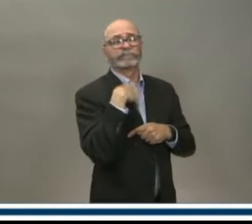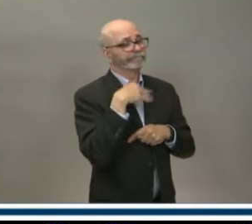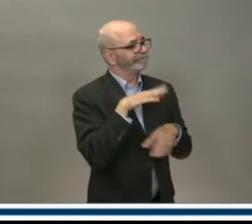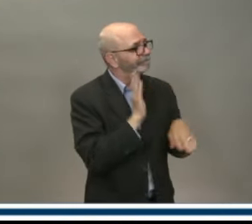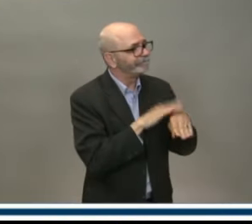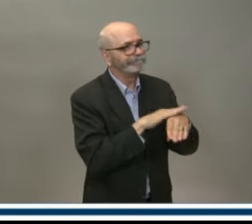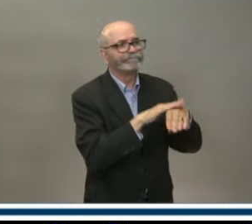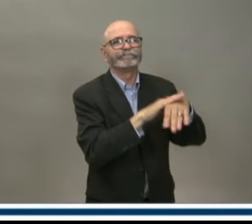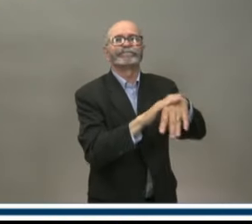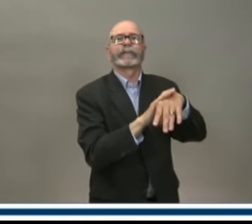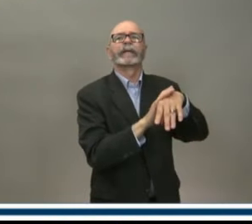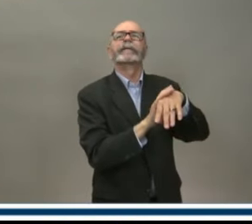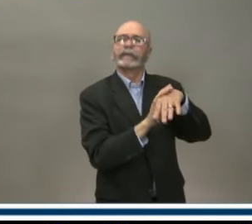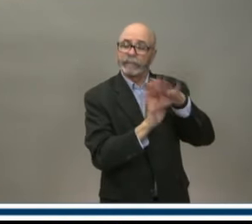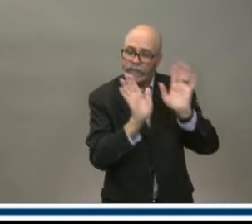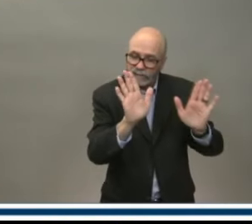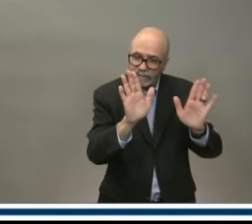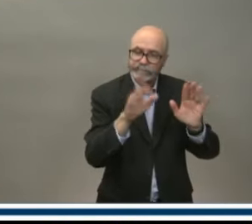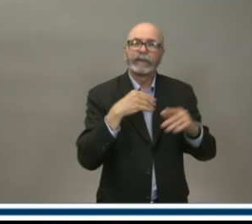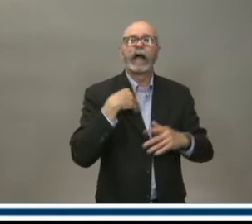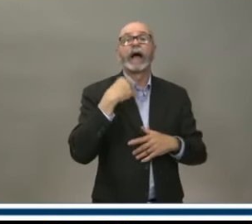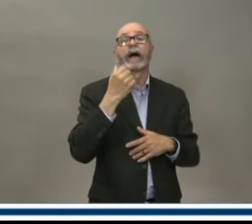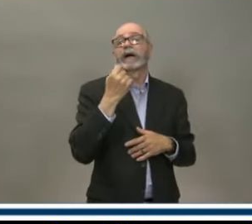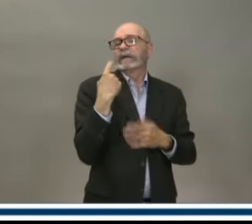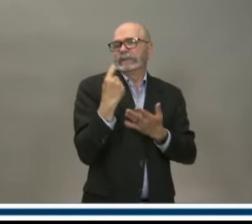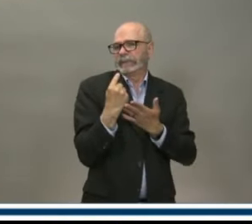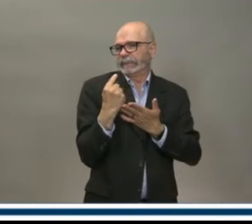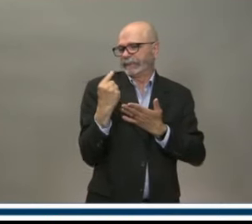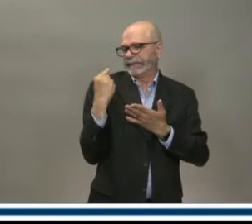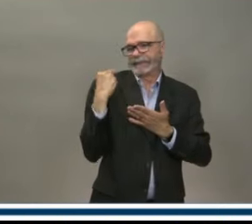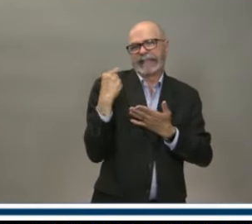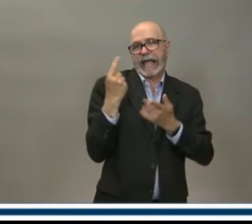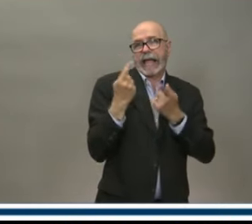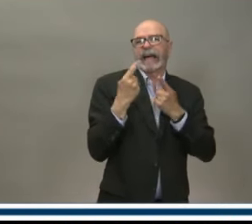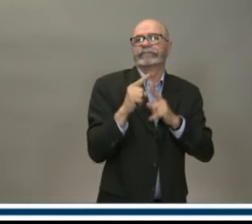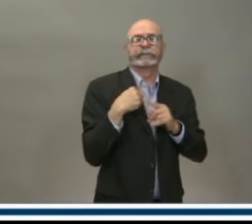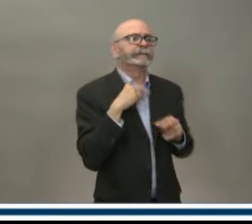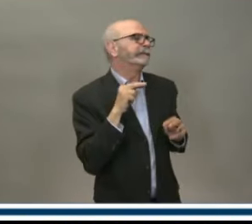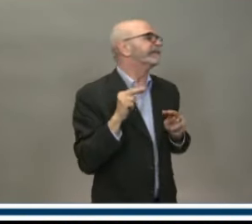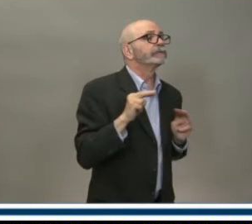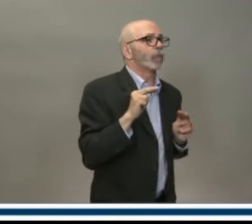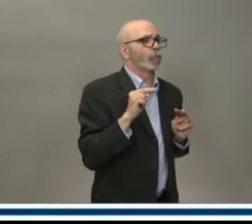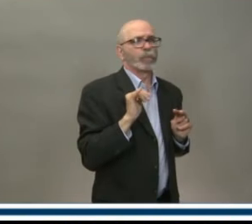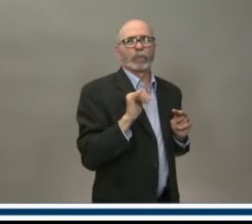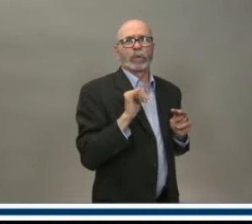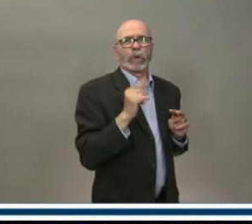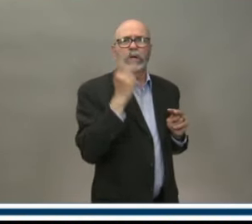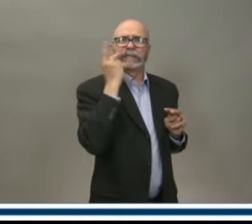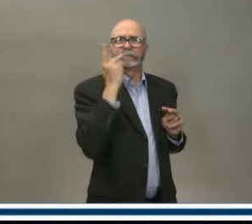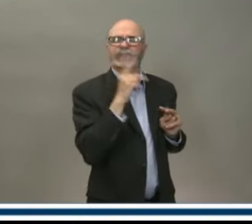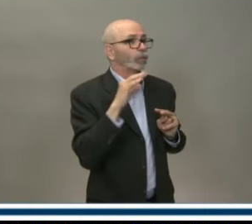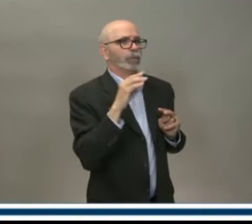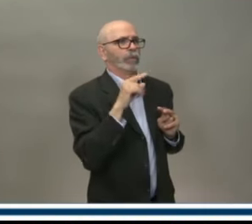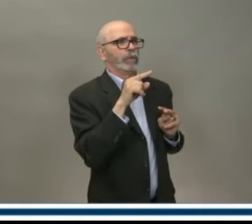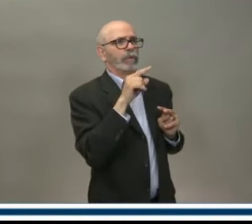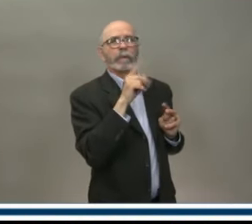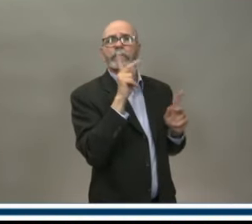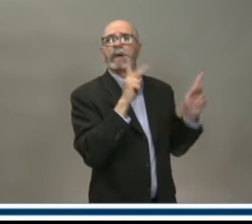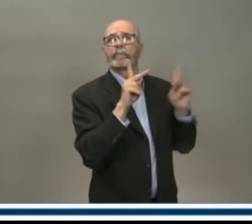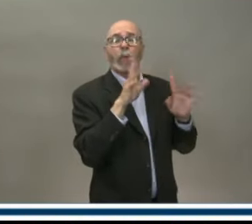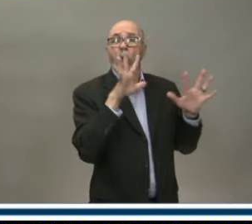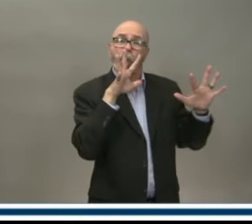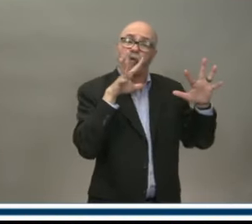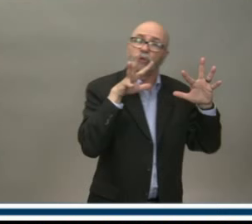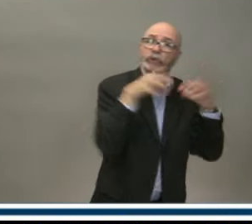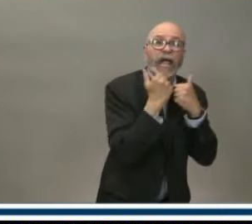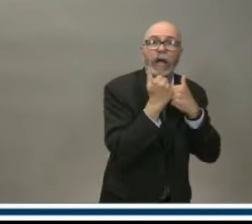that the middle of last week, things got to a significant challenges within Northwood, and they needed